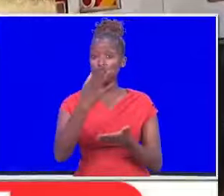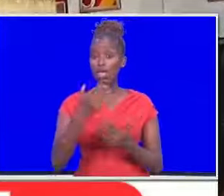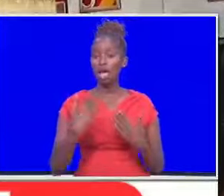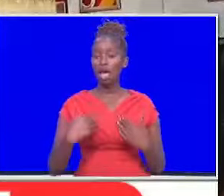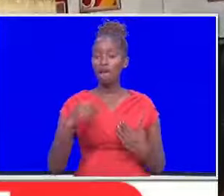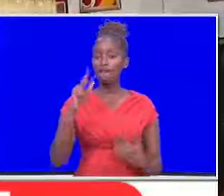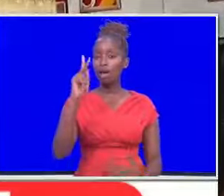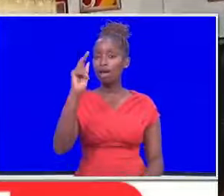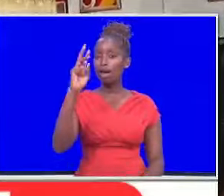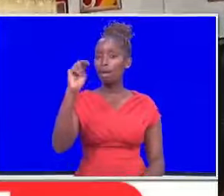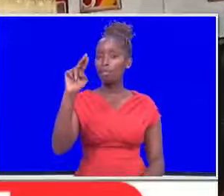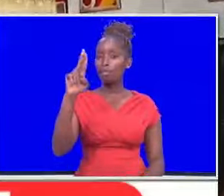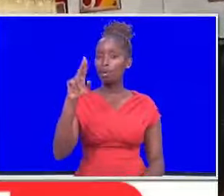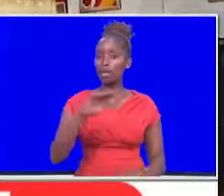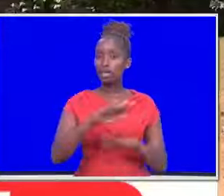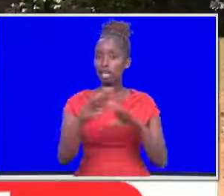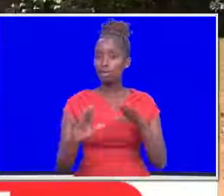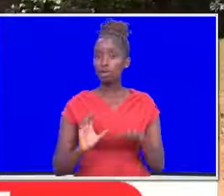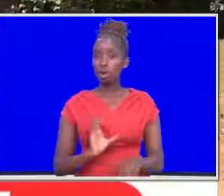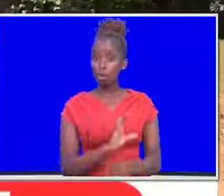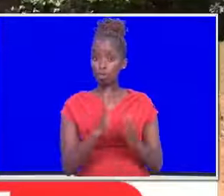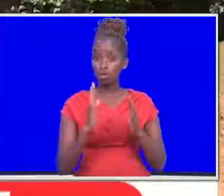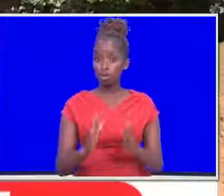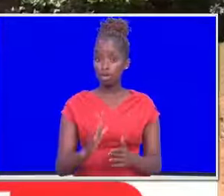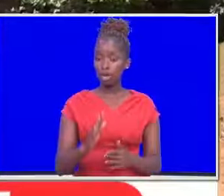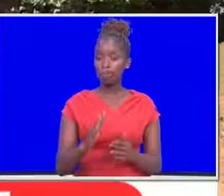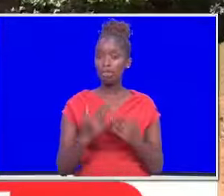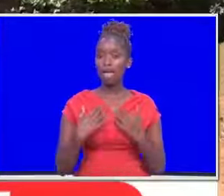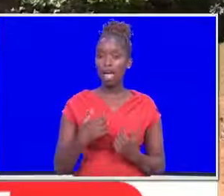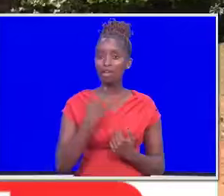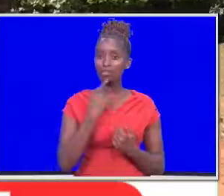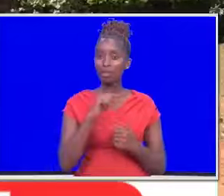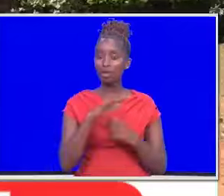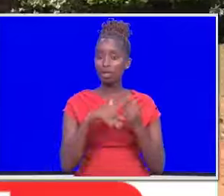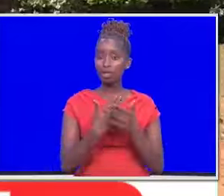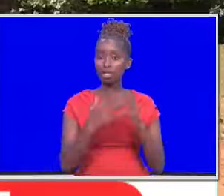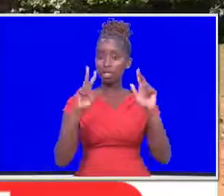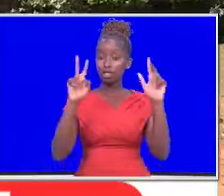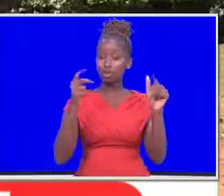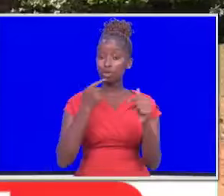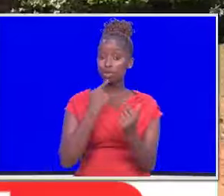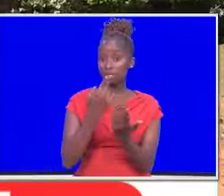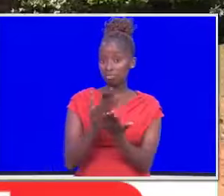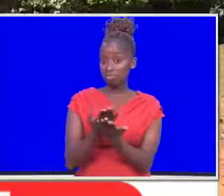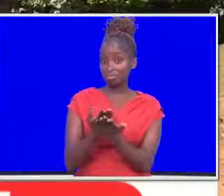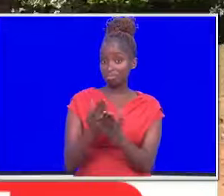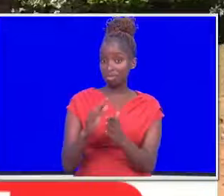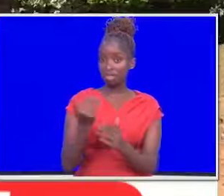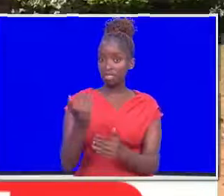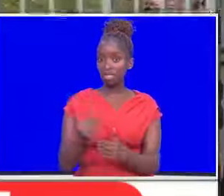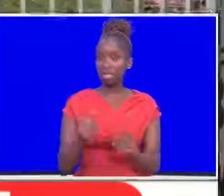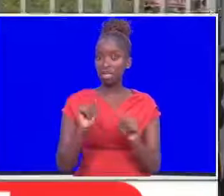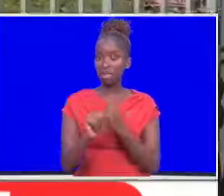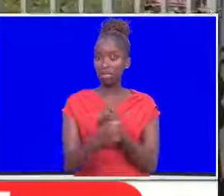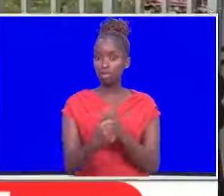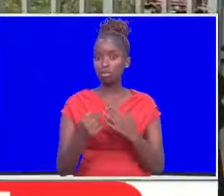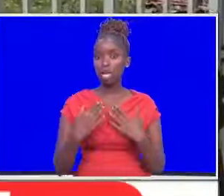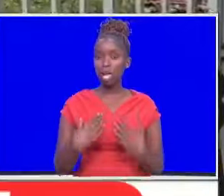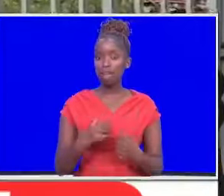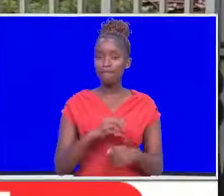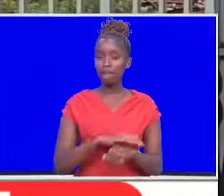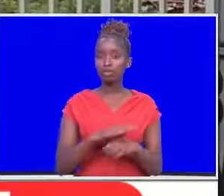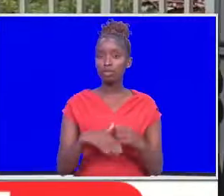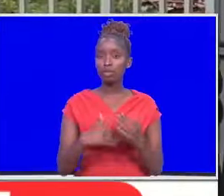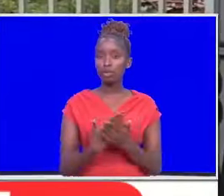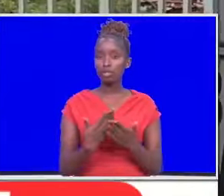Kambu's Deputy Commissioner Ahmed Hussein contradicted initial reports suggesting that the child didn't succumb to his injuries